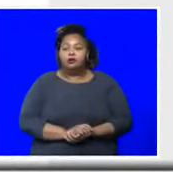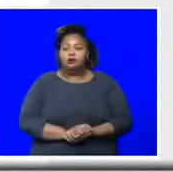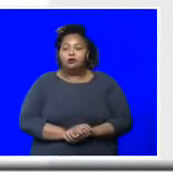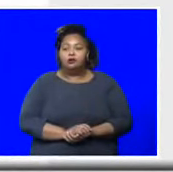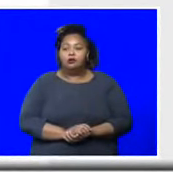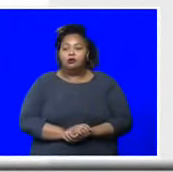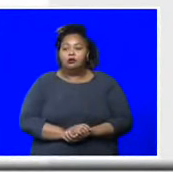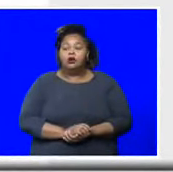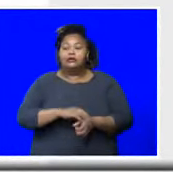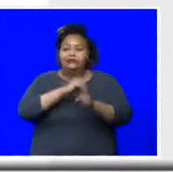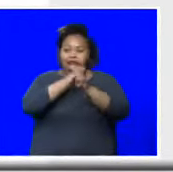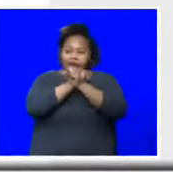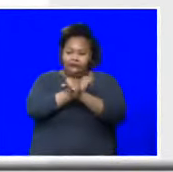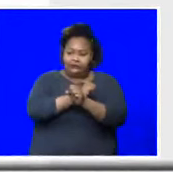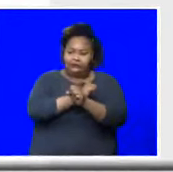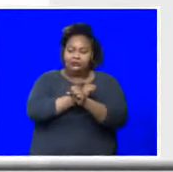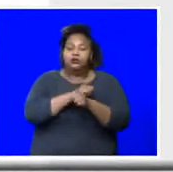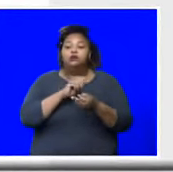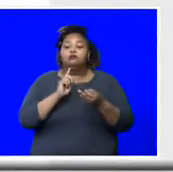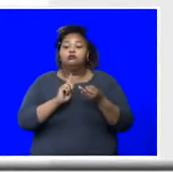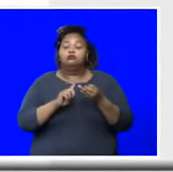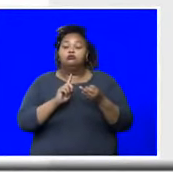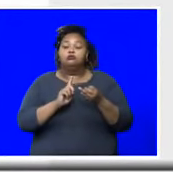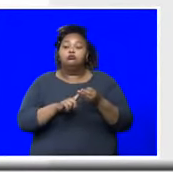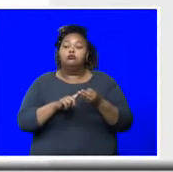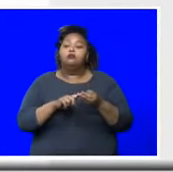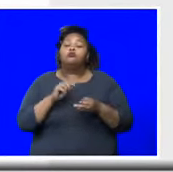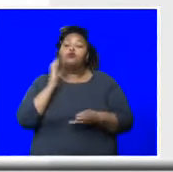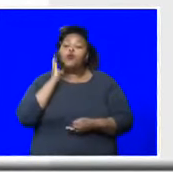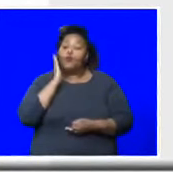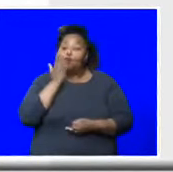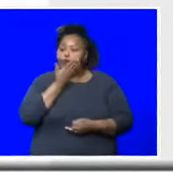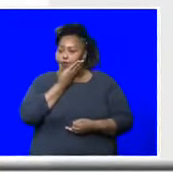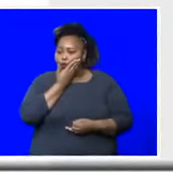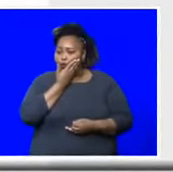Team. Lobigile umsakati Eswatini TV temidlalo ngilinda dlamini